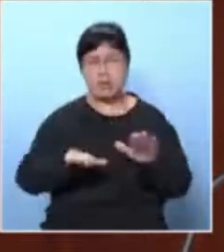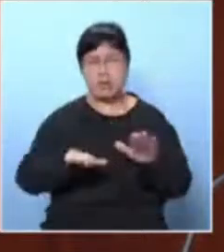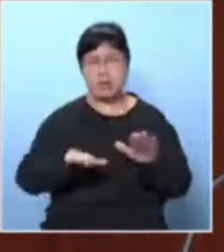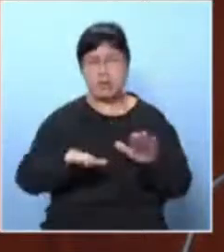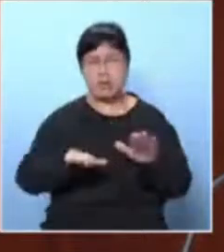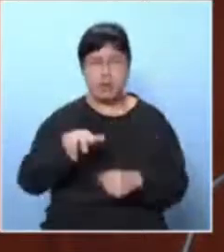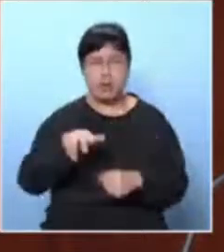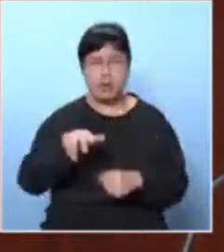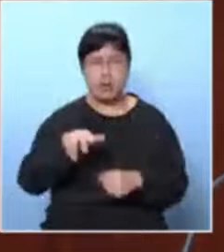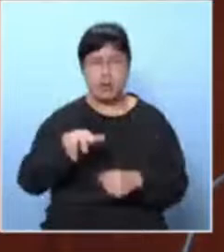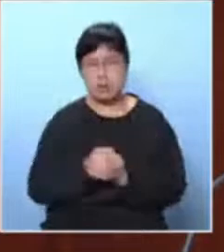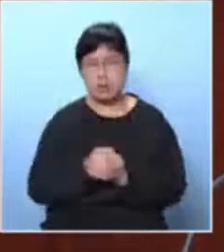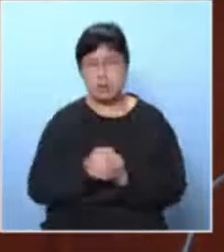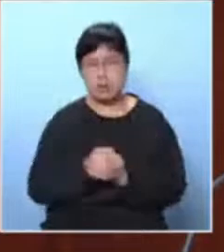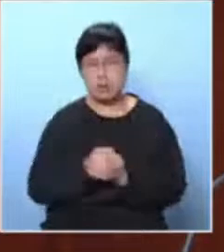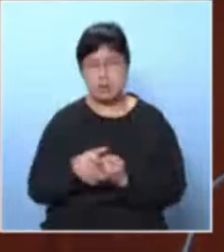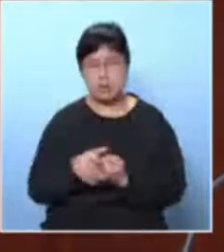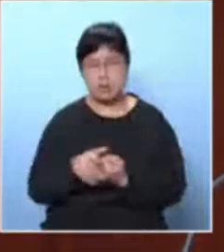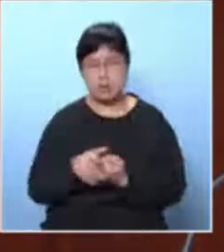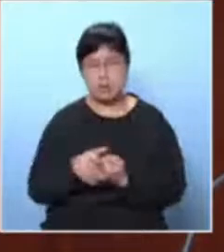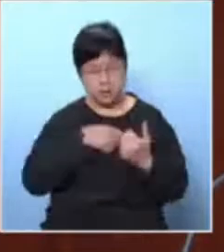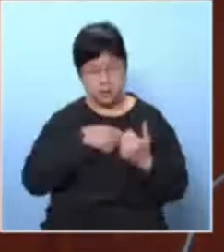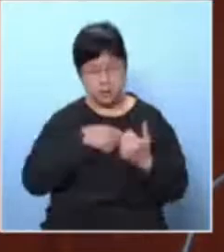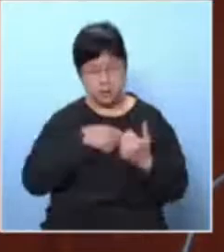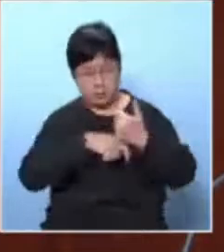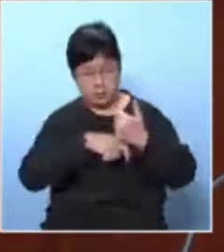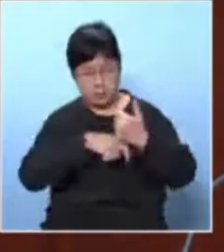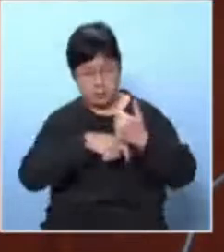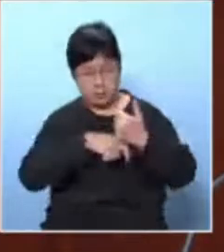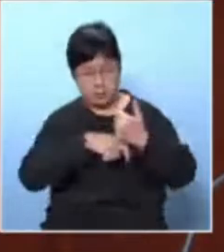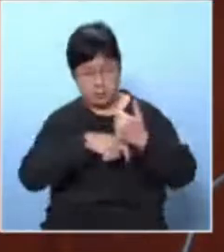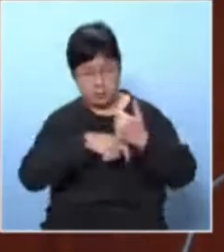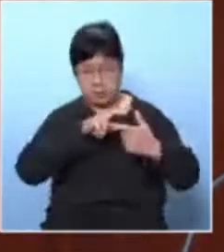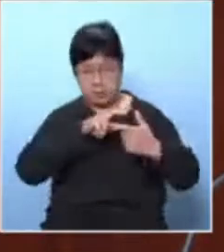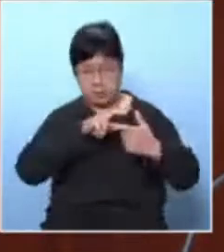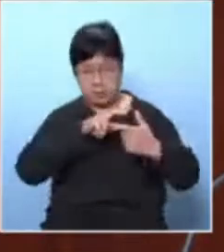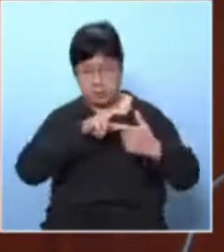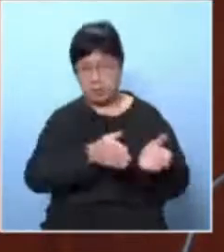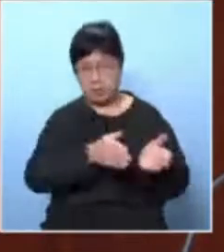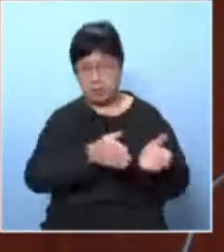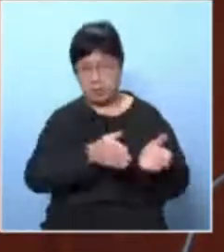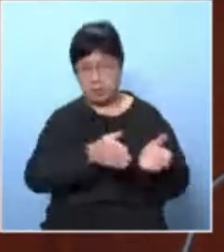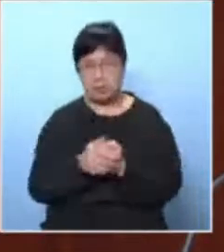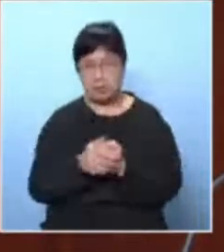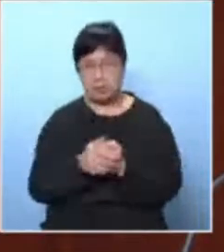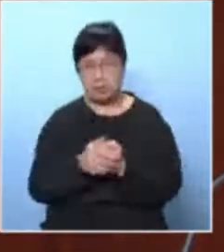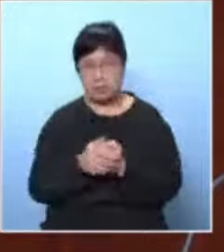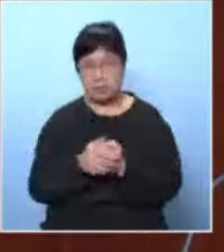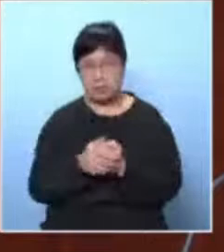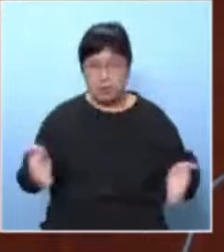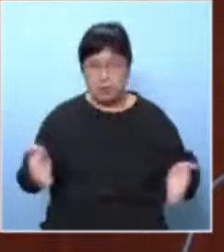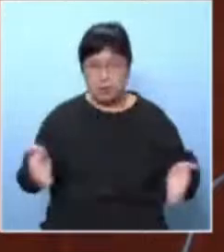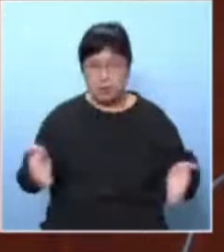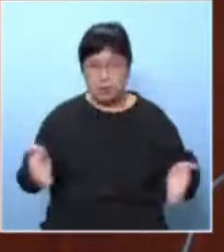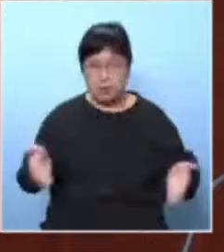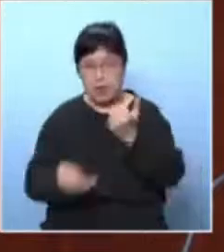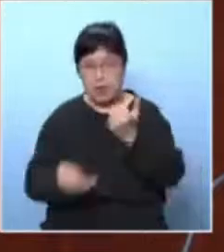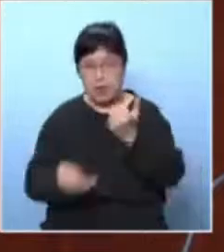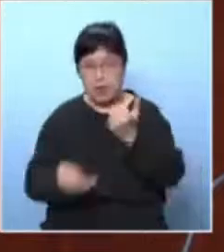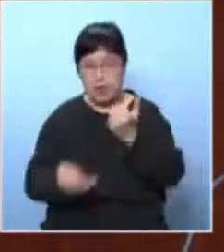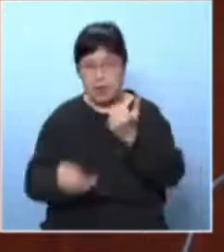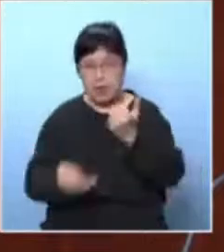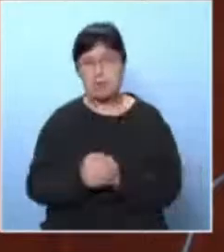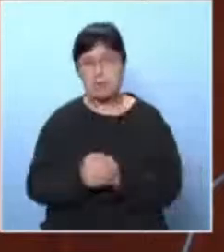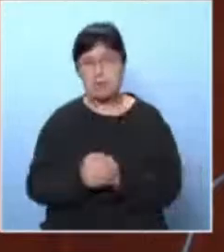on promoting childbirth and creating an environment conducive to childbearing, while also